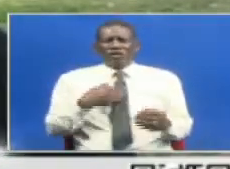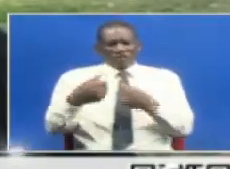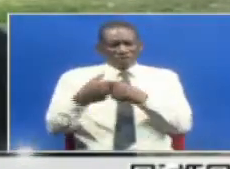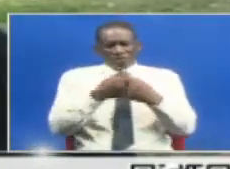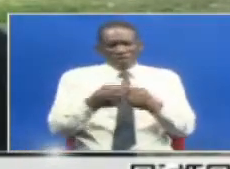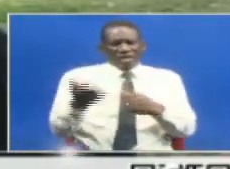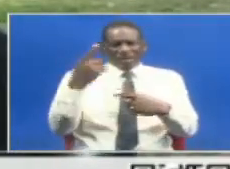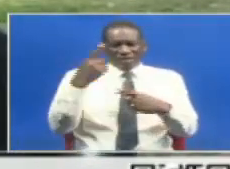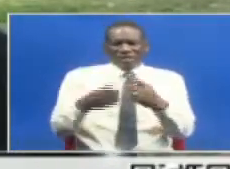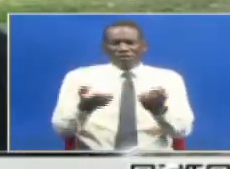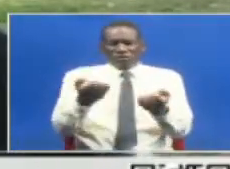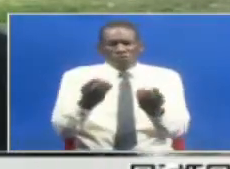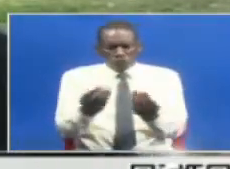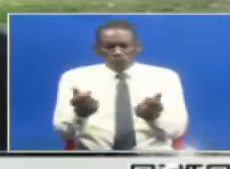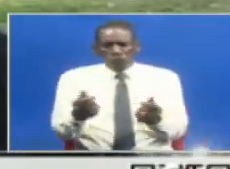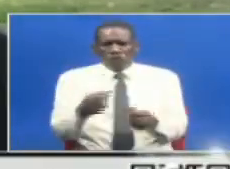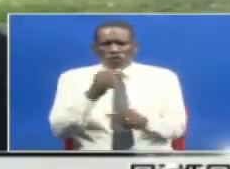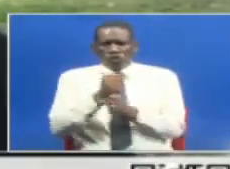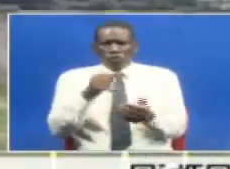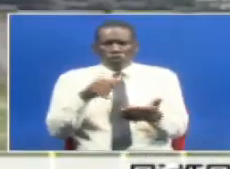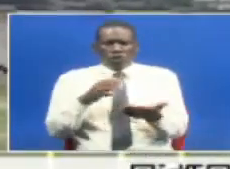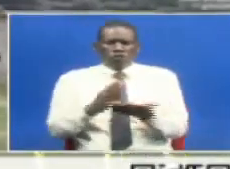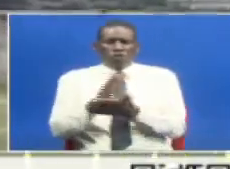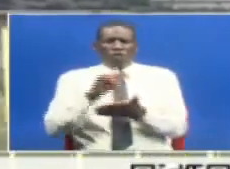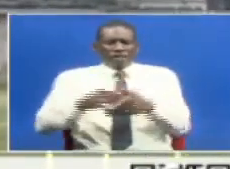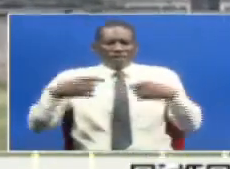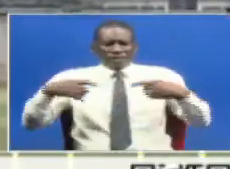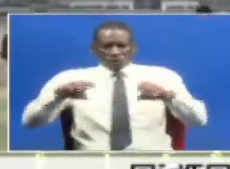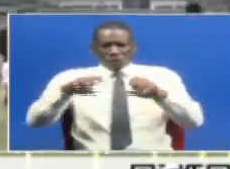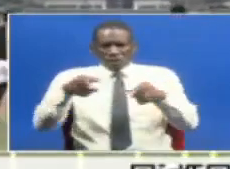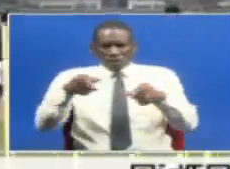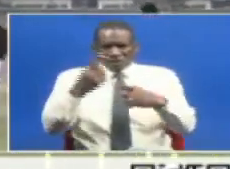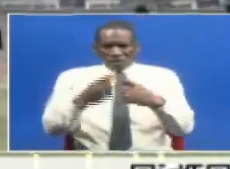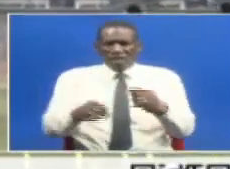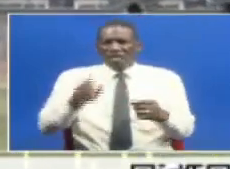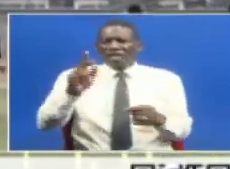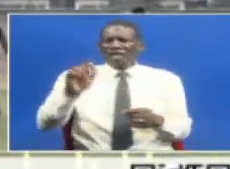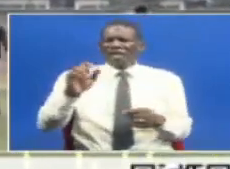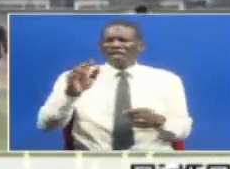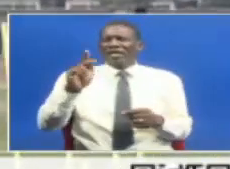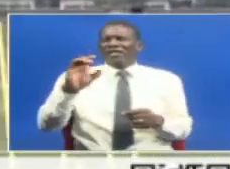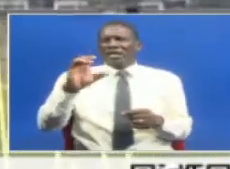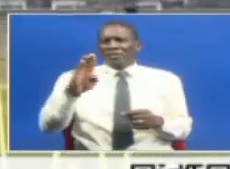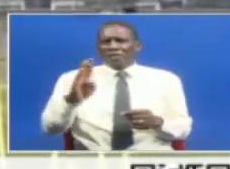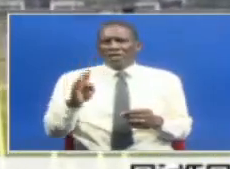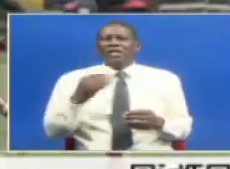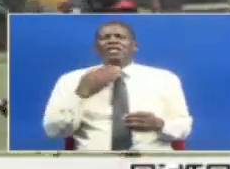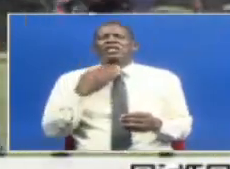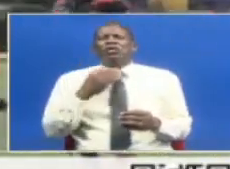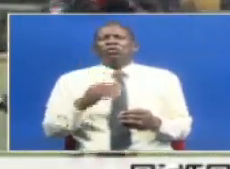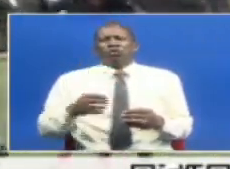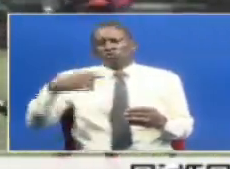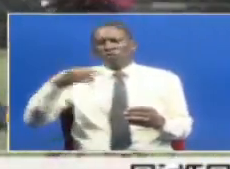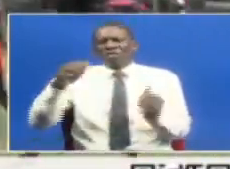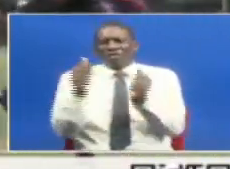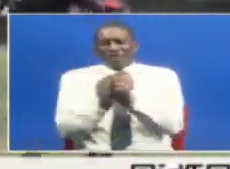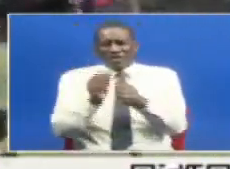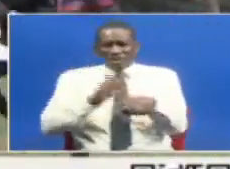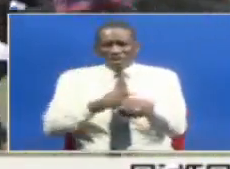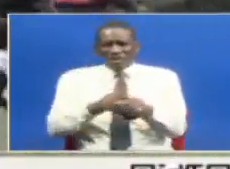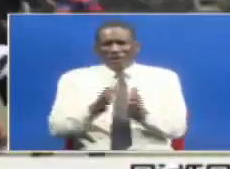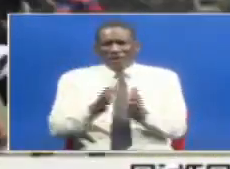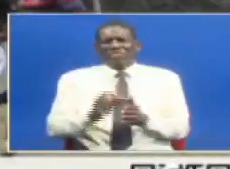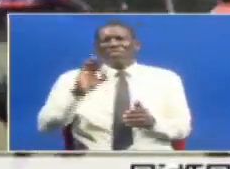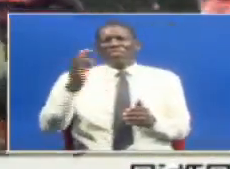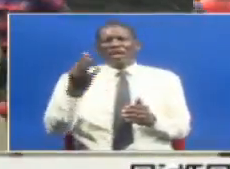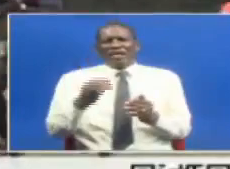that we can ensure that it's a successful tournament this year. Mabingwa watetezi KCB watakuwa wakiwinda taji lao la 10 na la 3 mfululizo baada ya